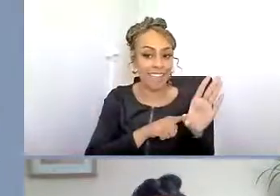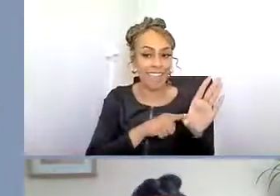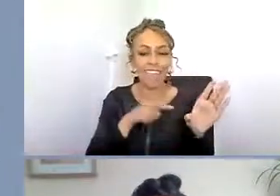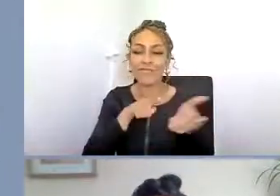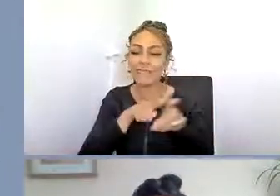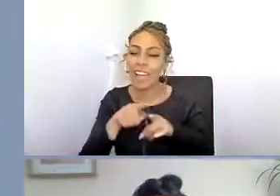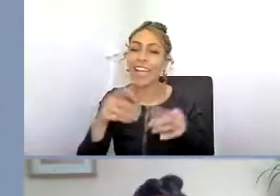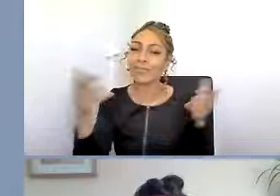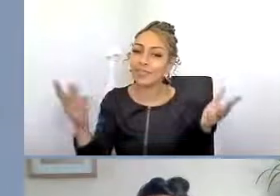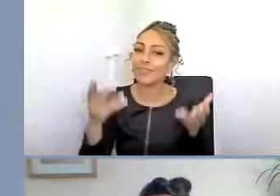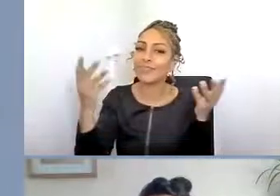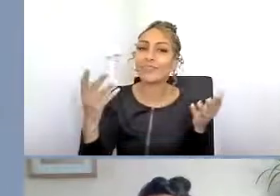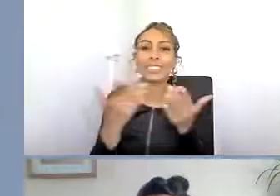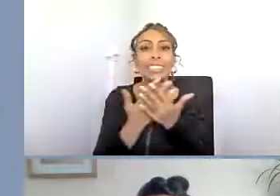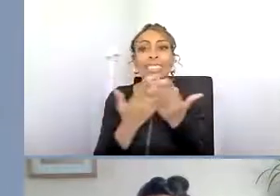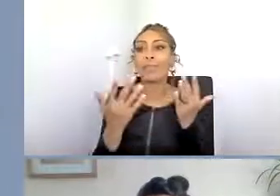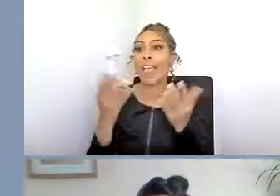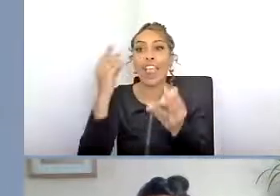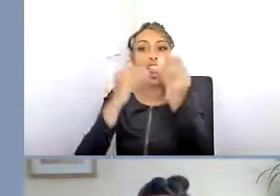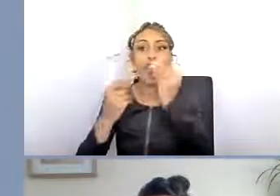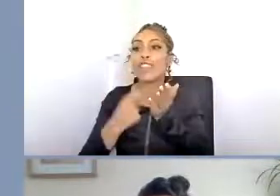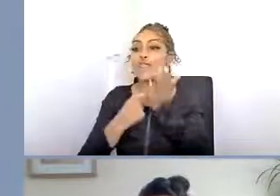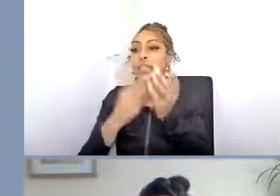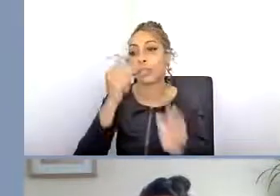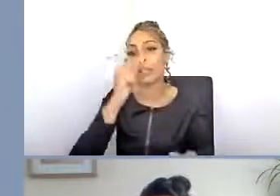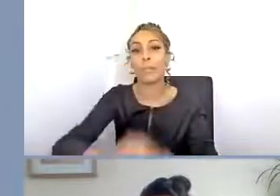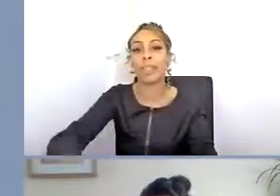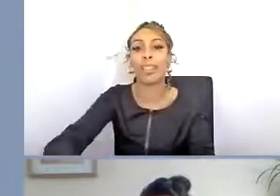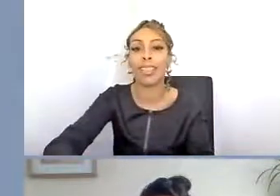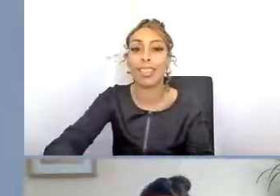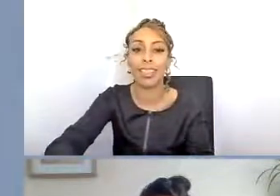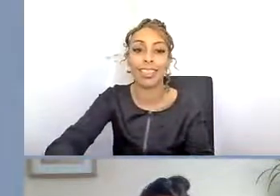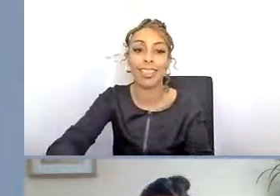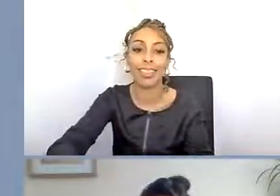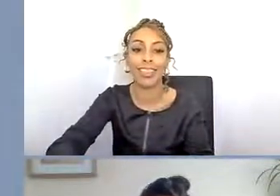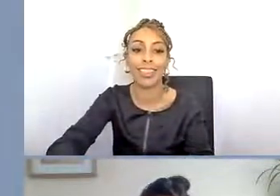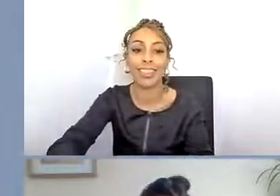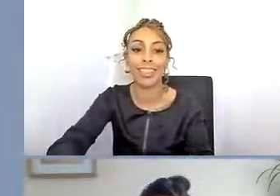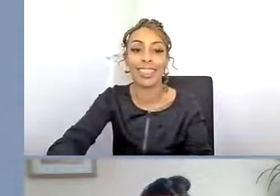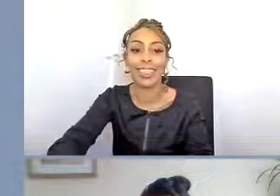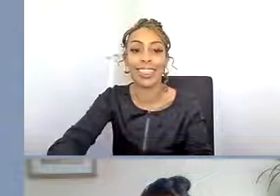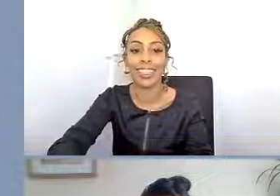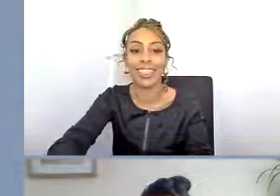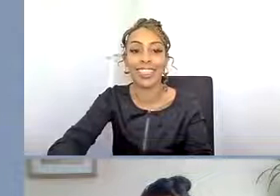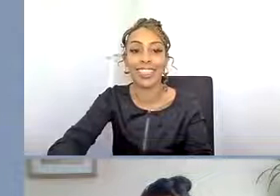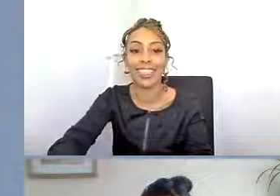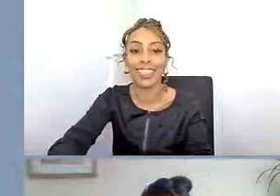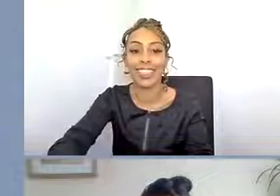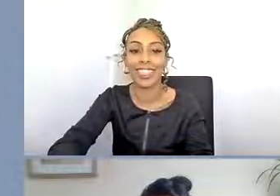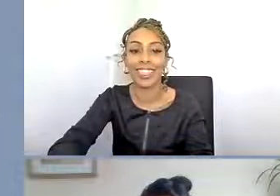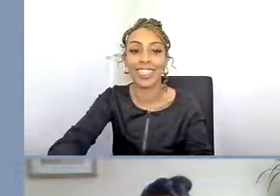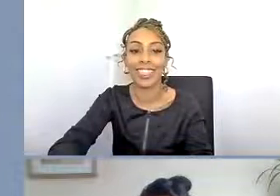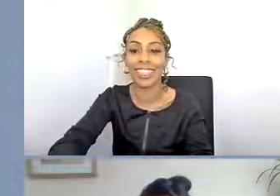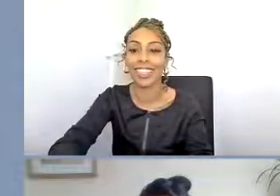and enable as many loan requests as possible. And as I said at the beginning of the talk, we're a bit